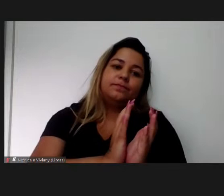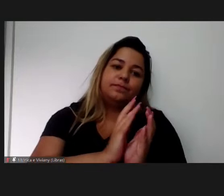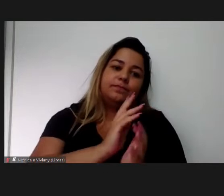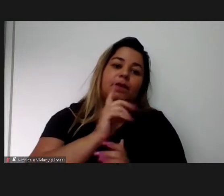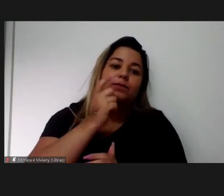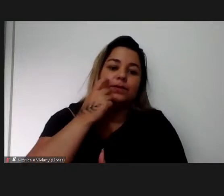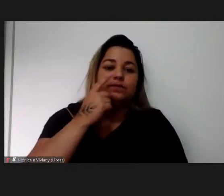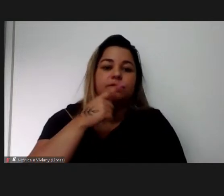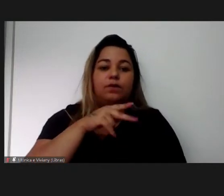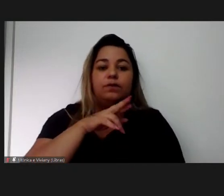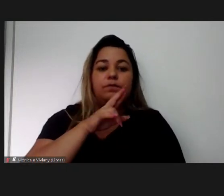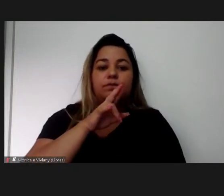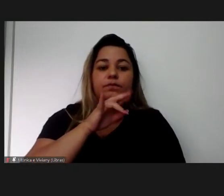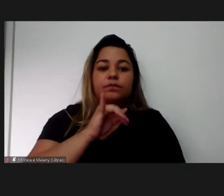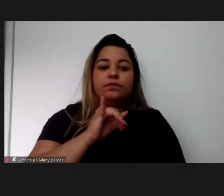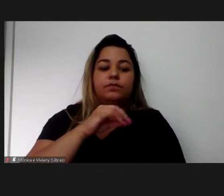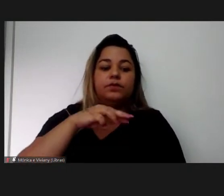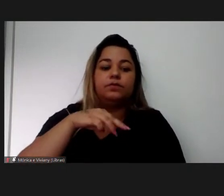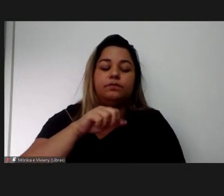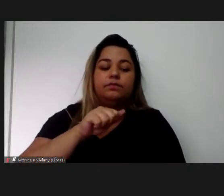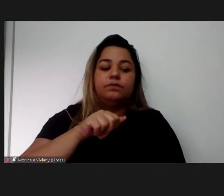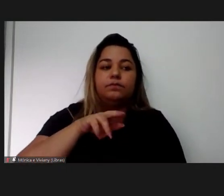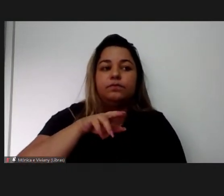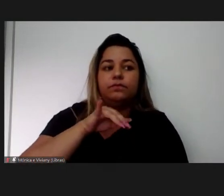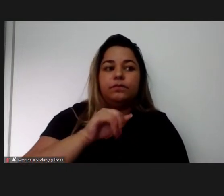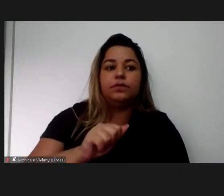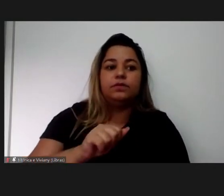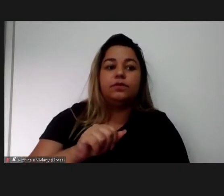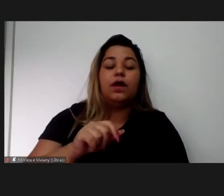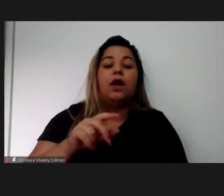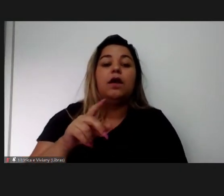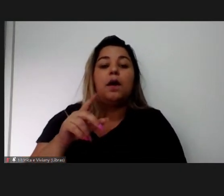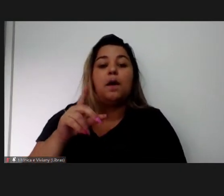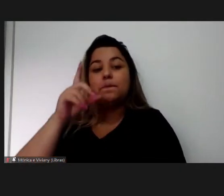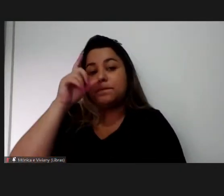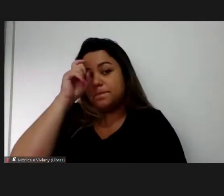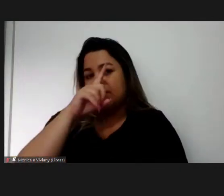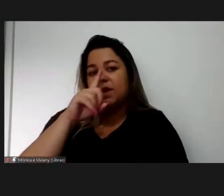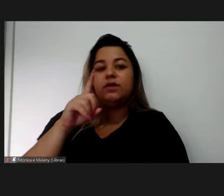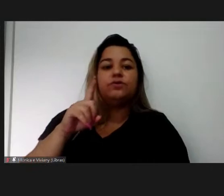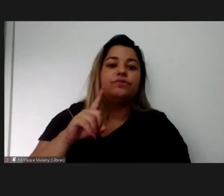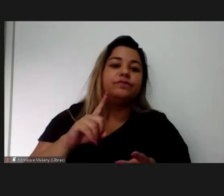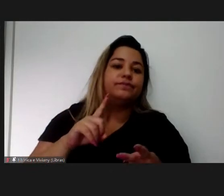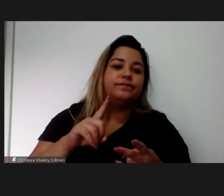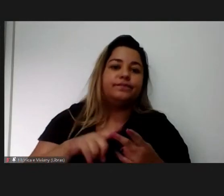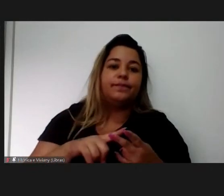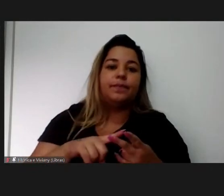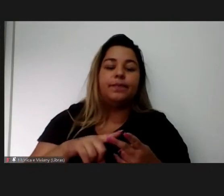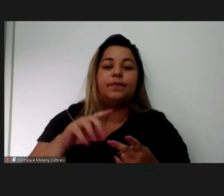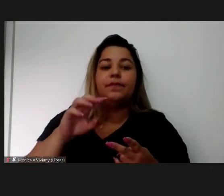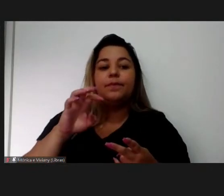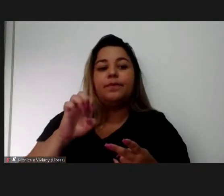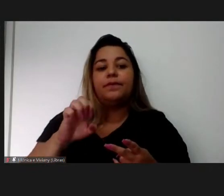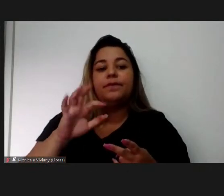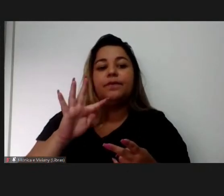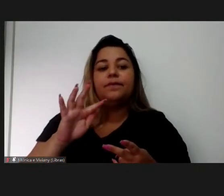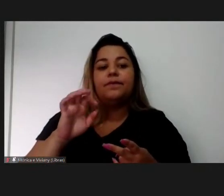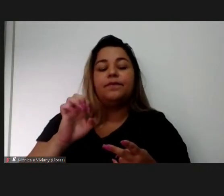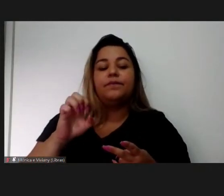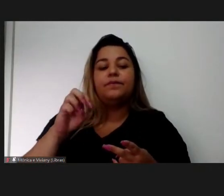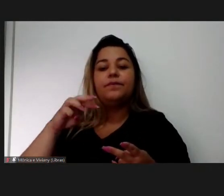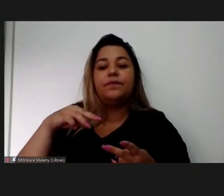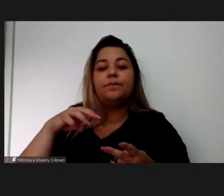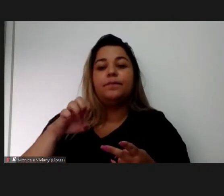this team of primary attention, which is composed by doctors and